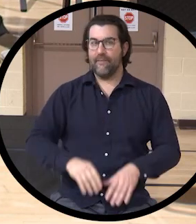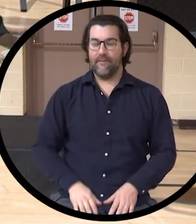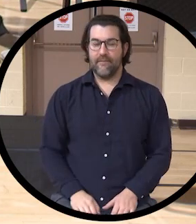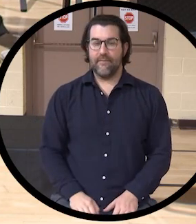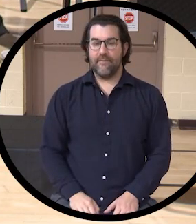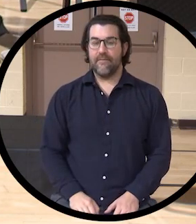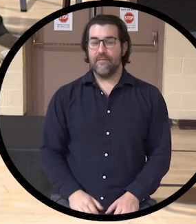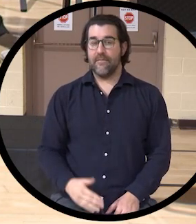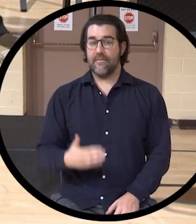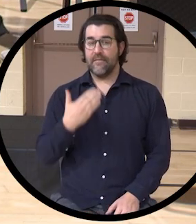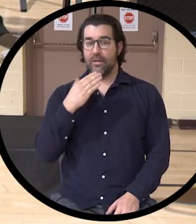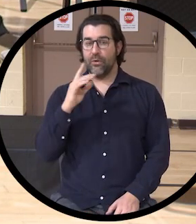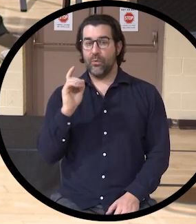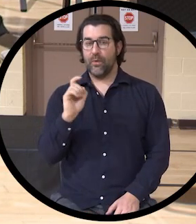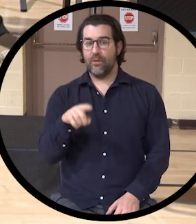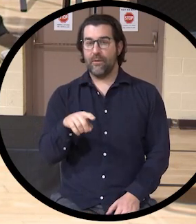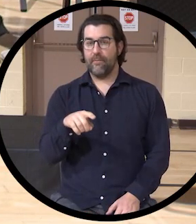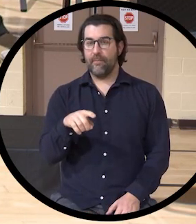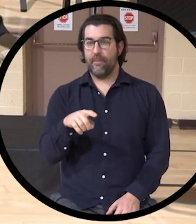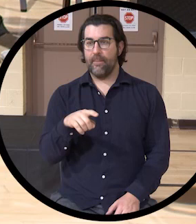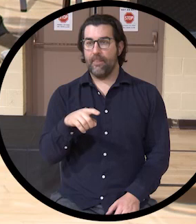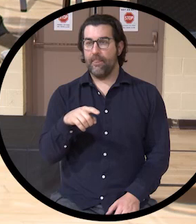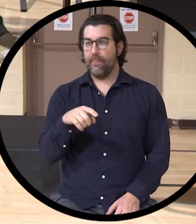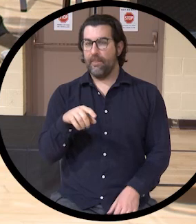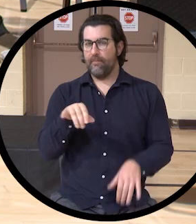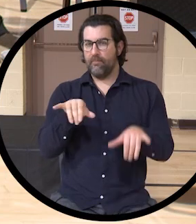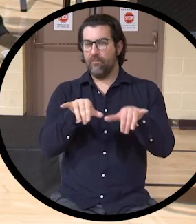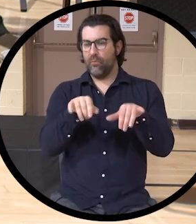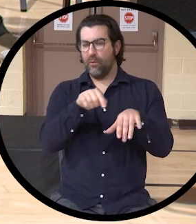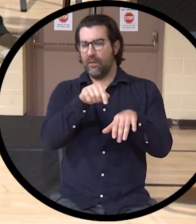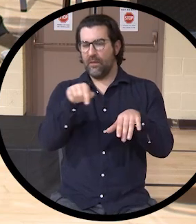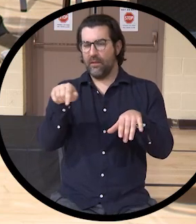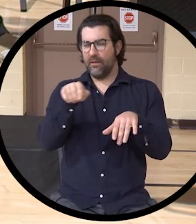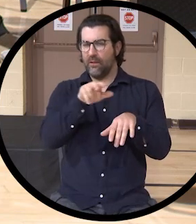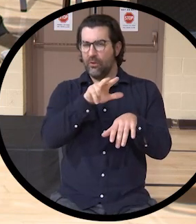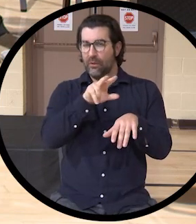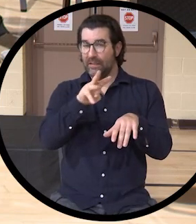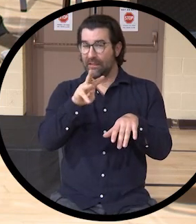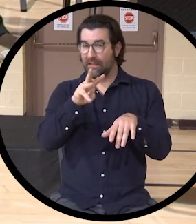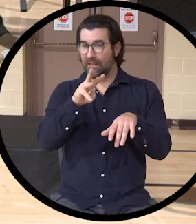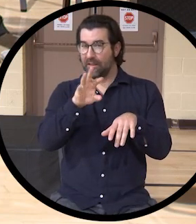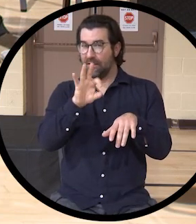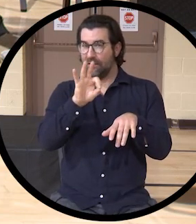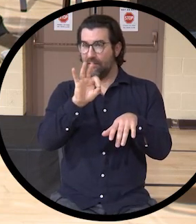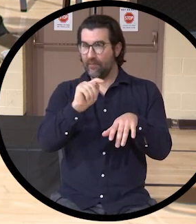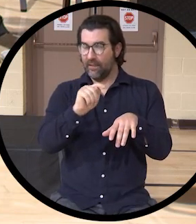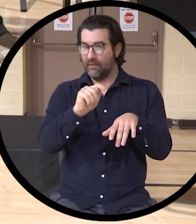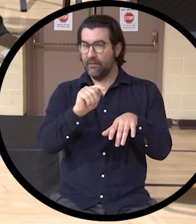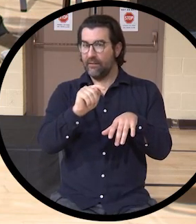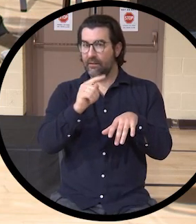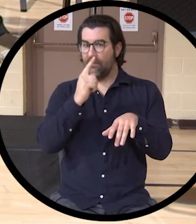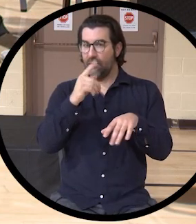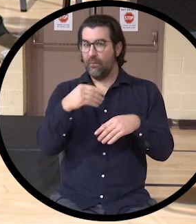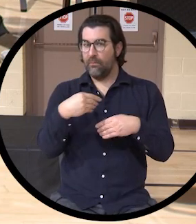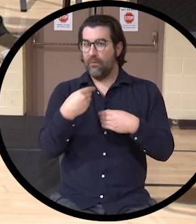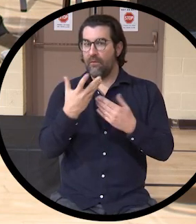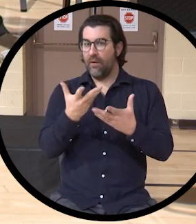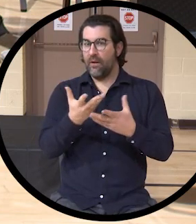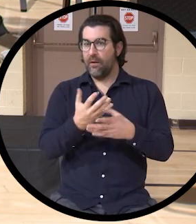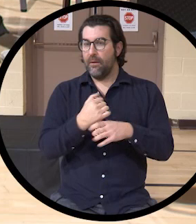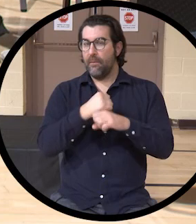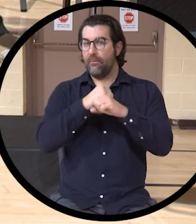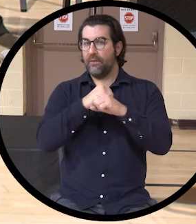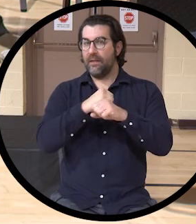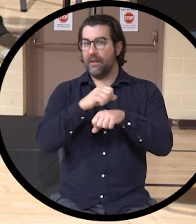Yeah, that's a good question. The width here is about, I think we said 36 feet. So in order to provide a protected